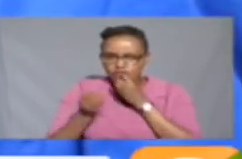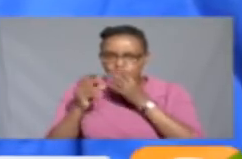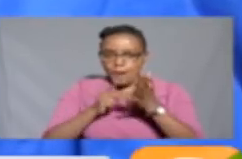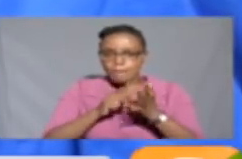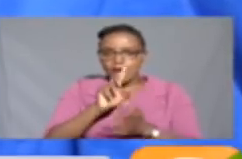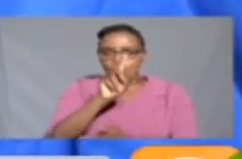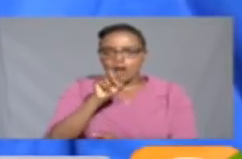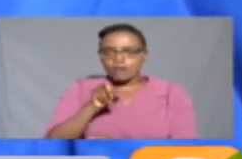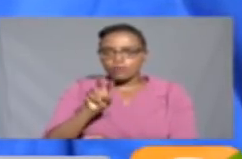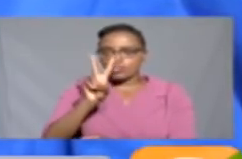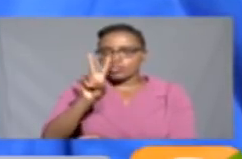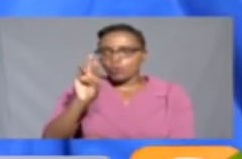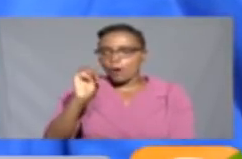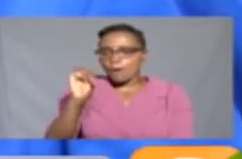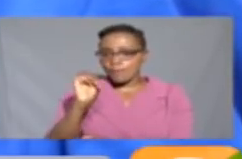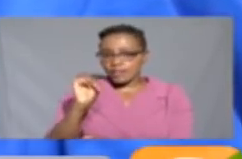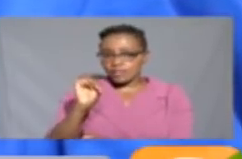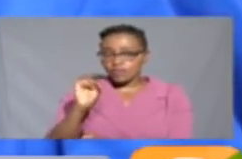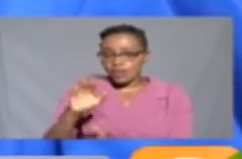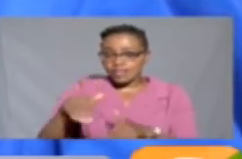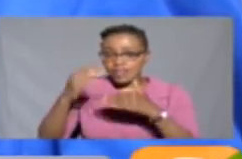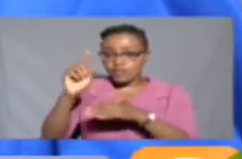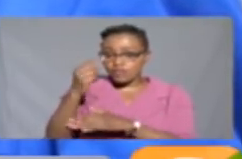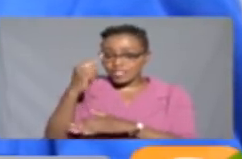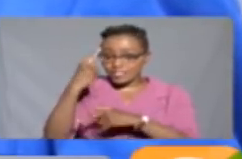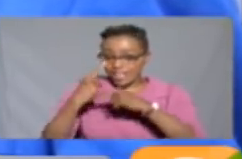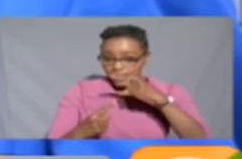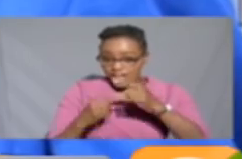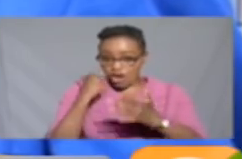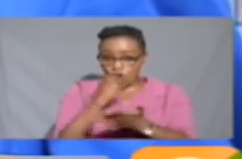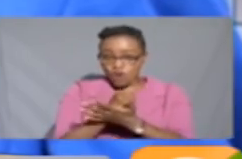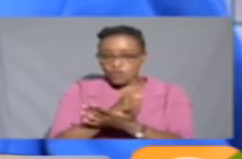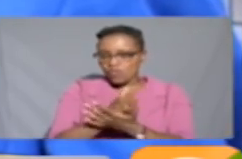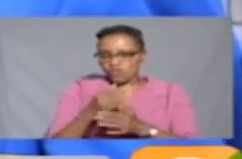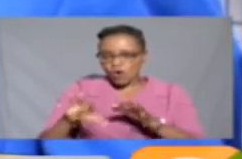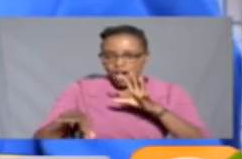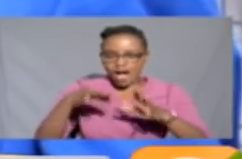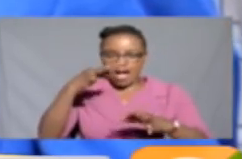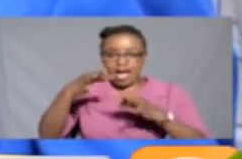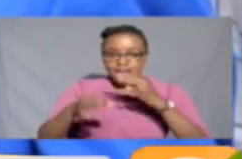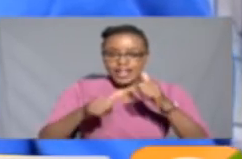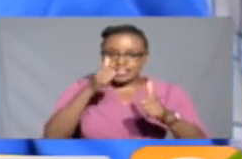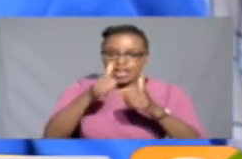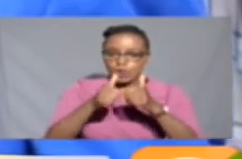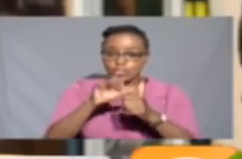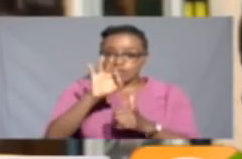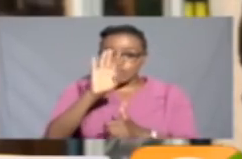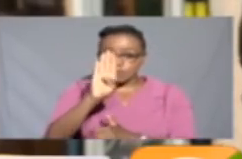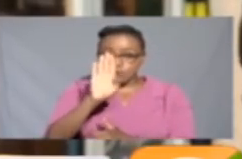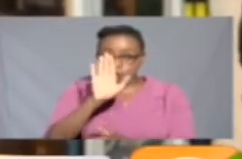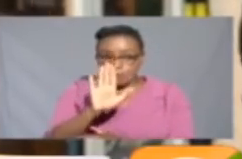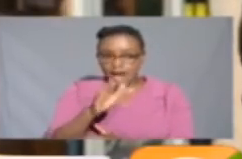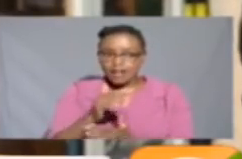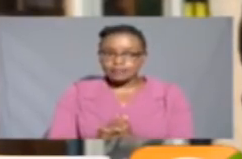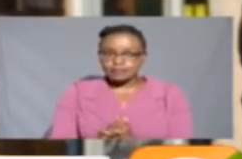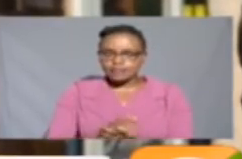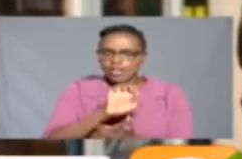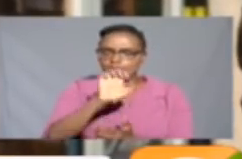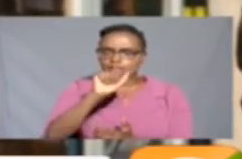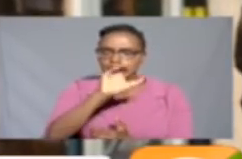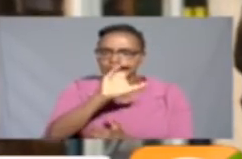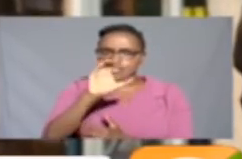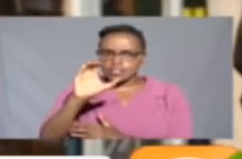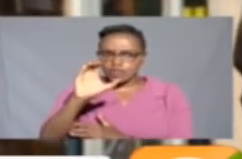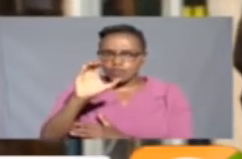1.2 million shillings during his first year in office for analysis of his Facebook page. With the Ethics and